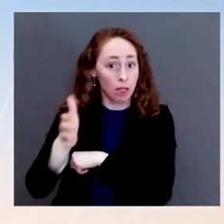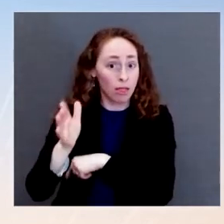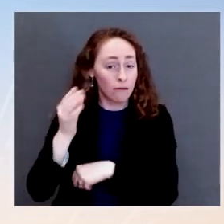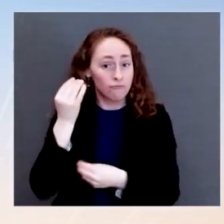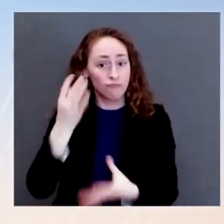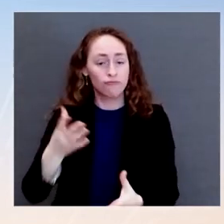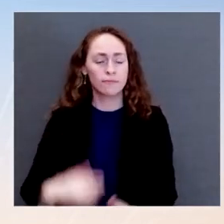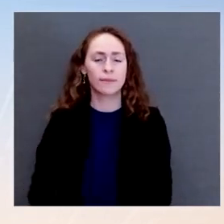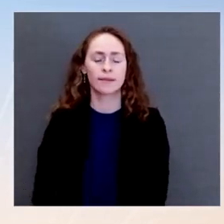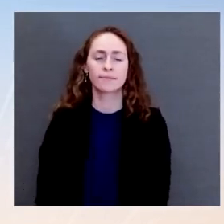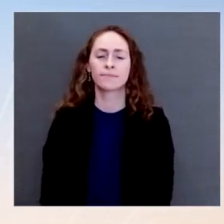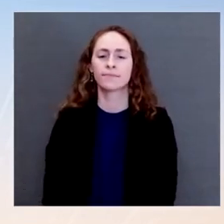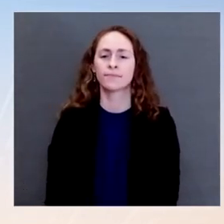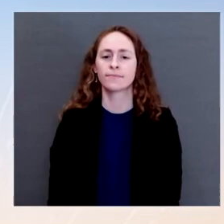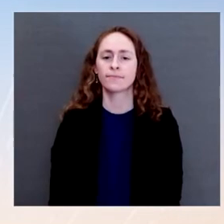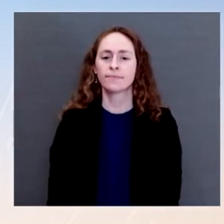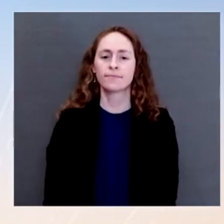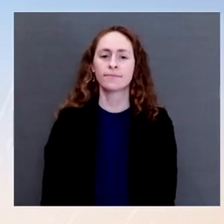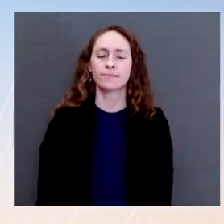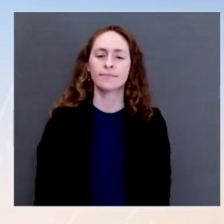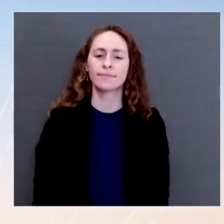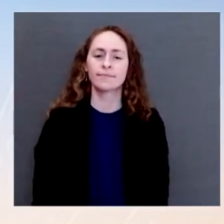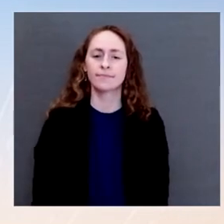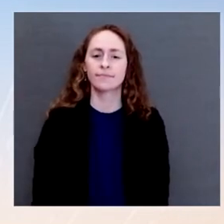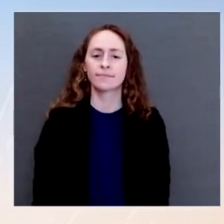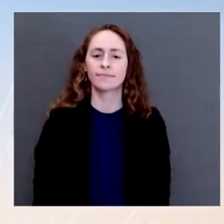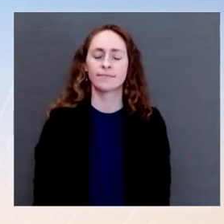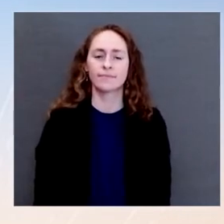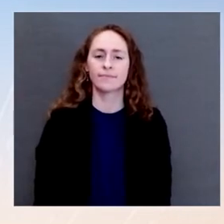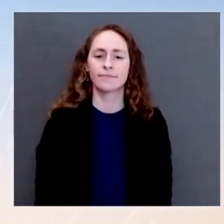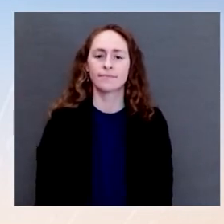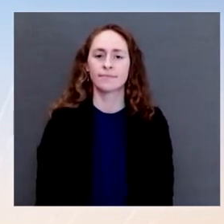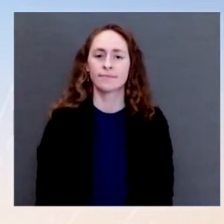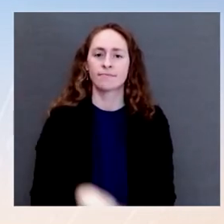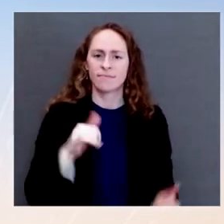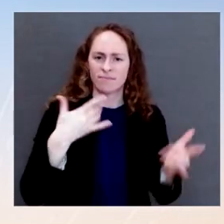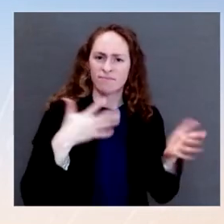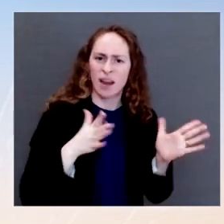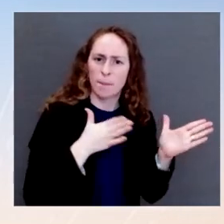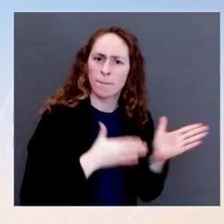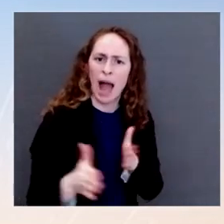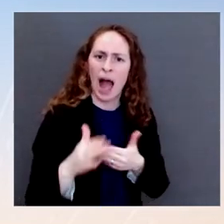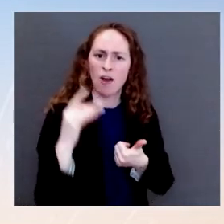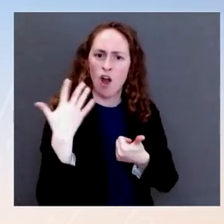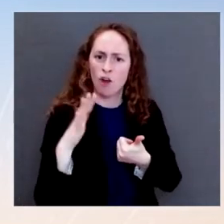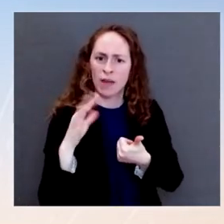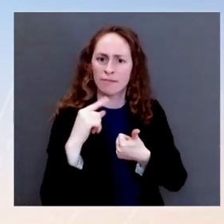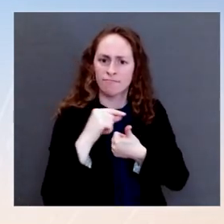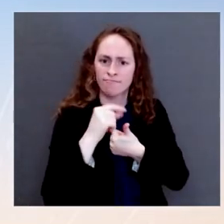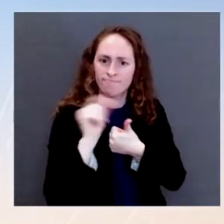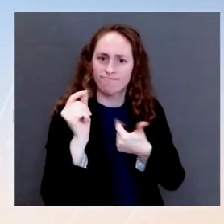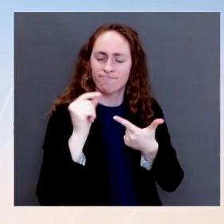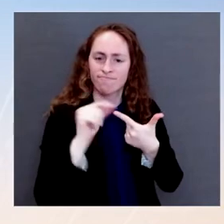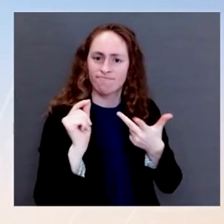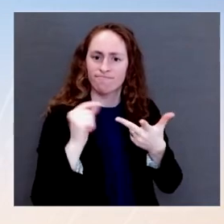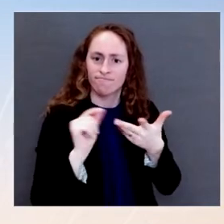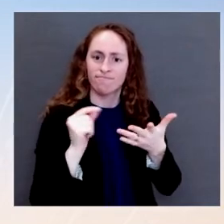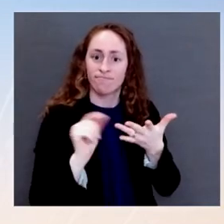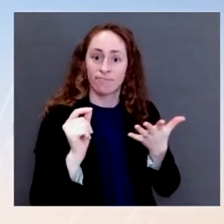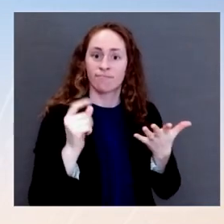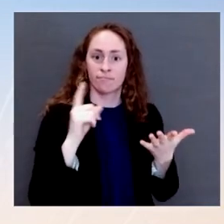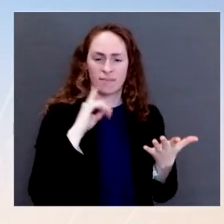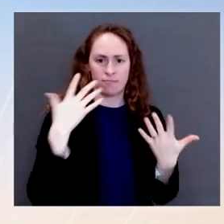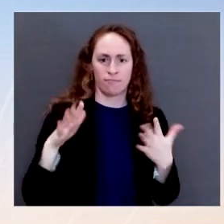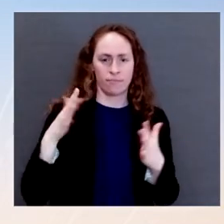with an executive order that increases competition, which will lower prescription drug costs, directed the FDA to get less expensive